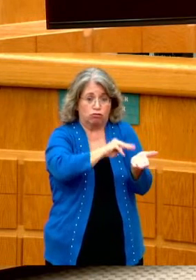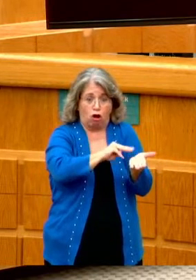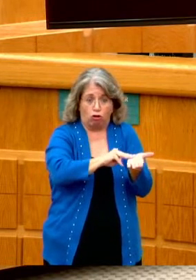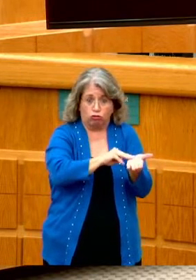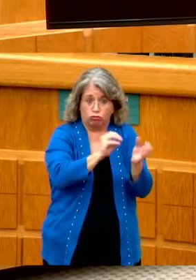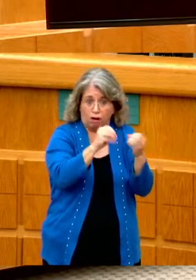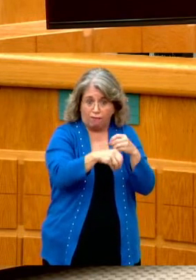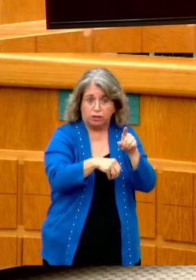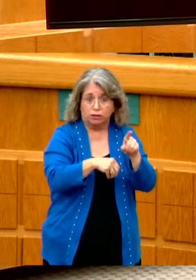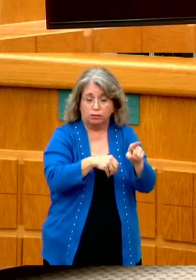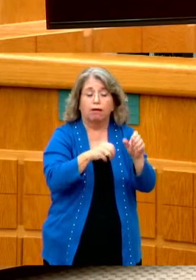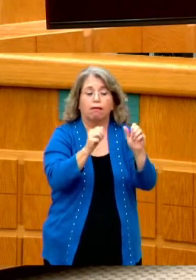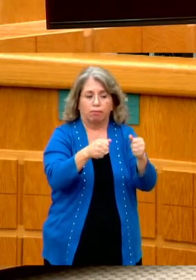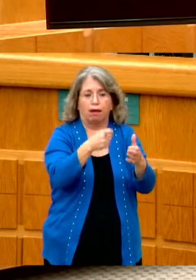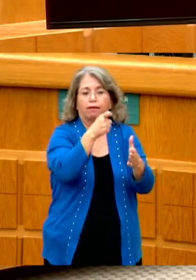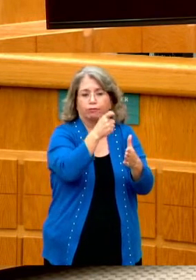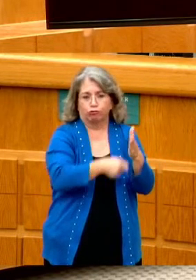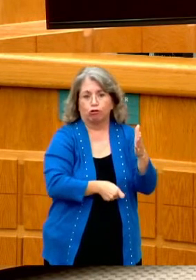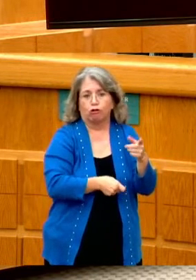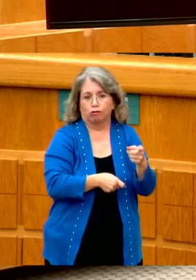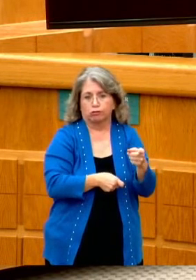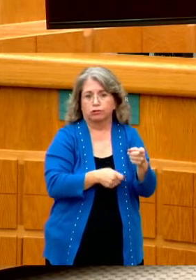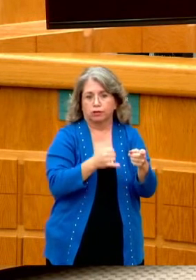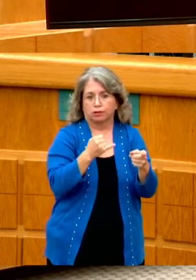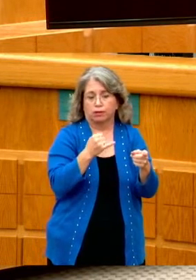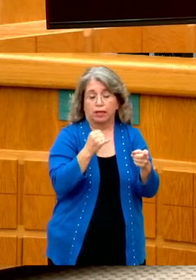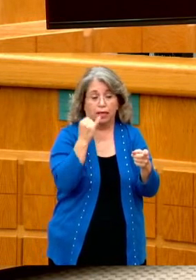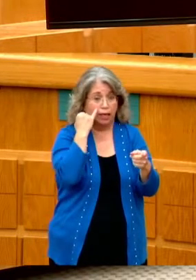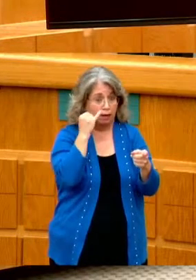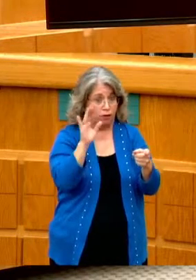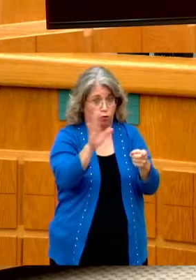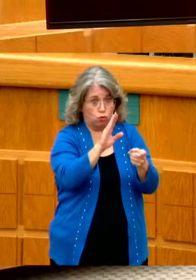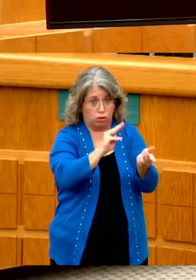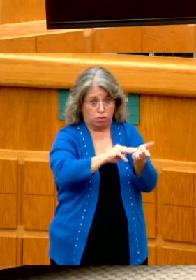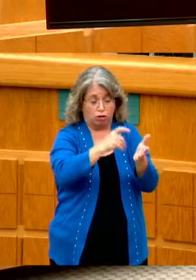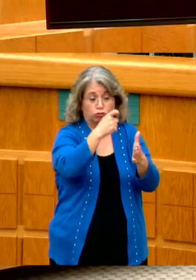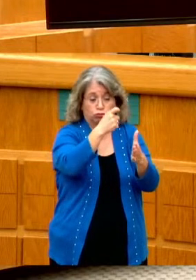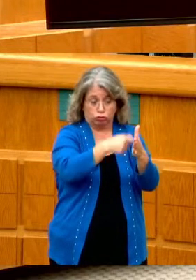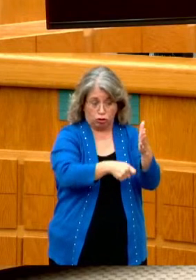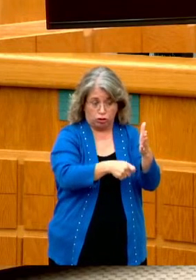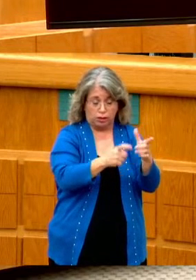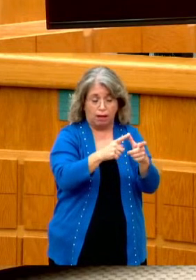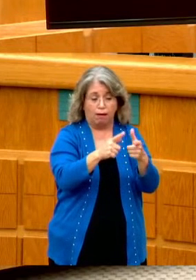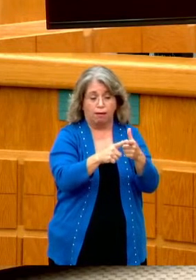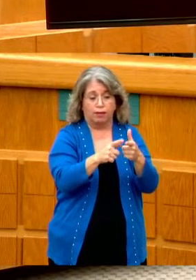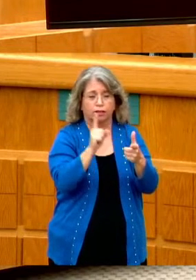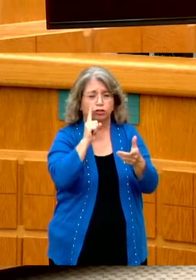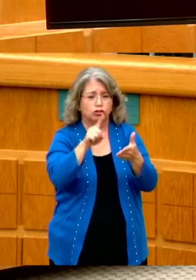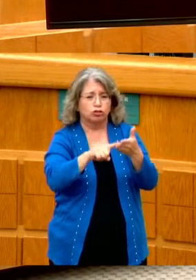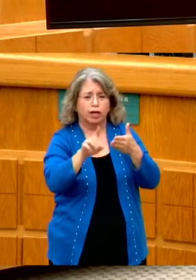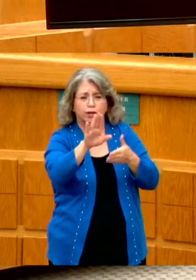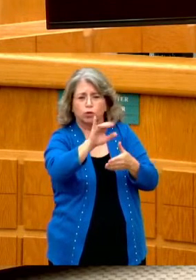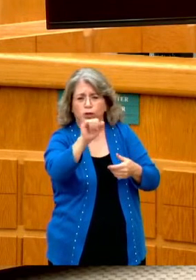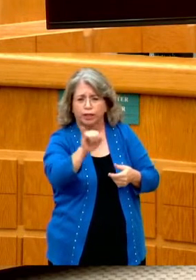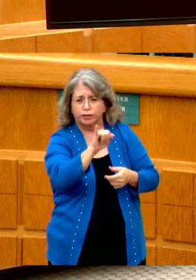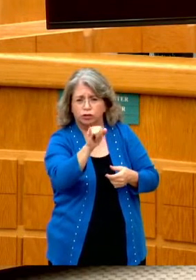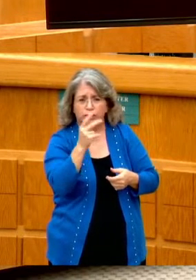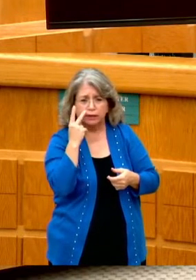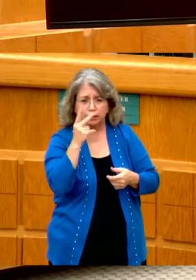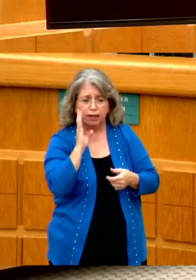an administrative fee. If your doctor is charging, check with your insurance provider to see if the cost will be